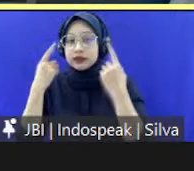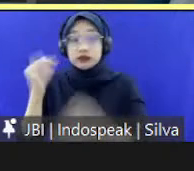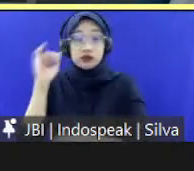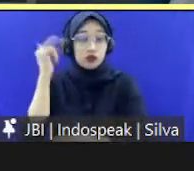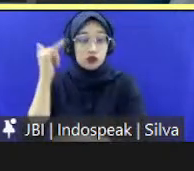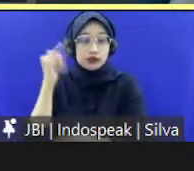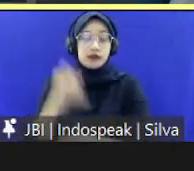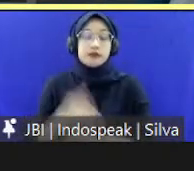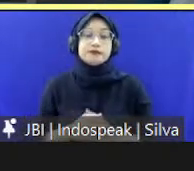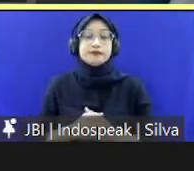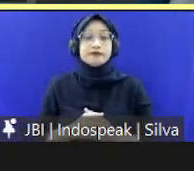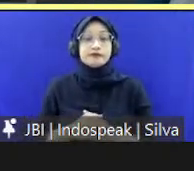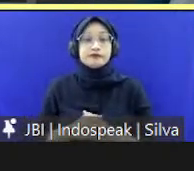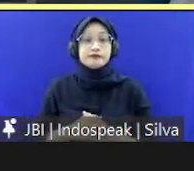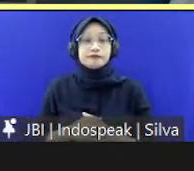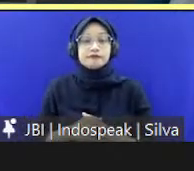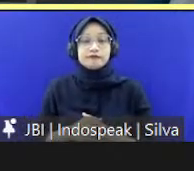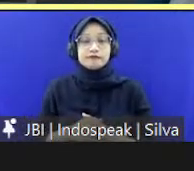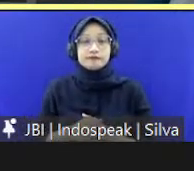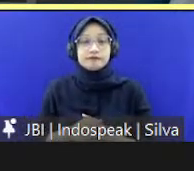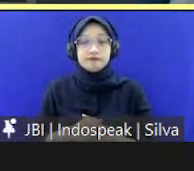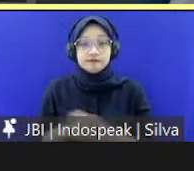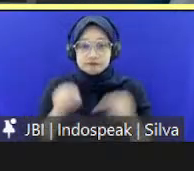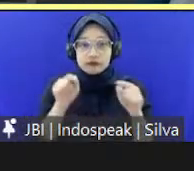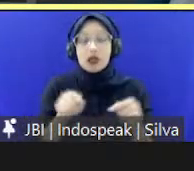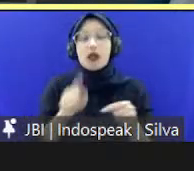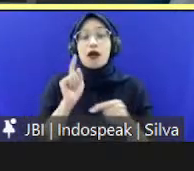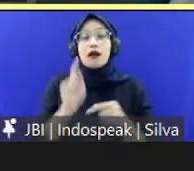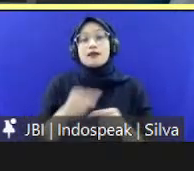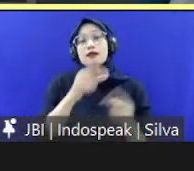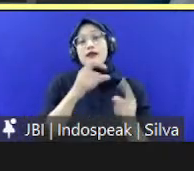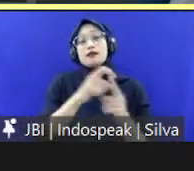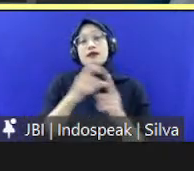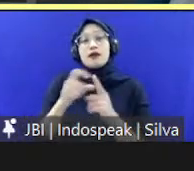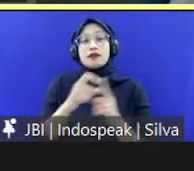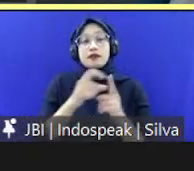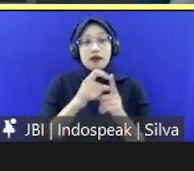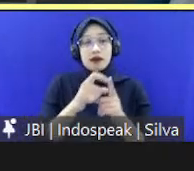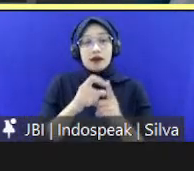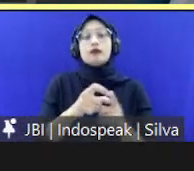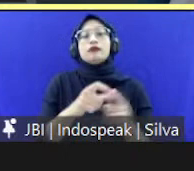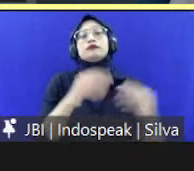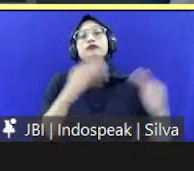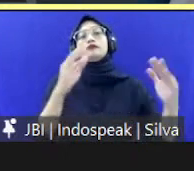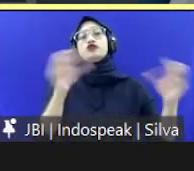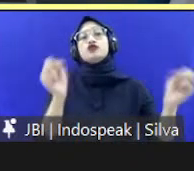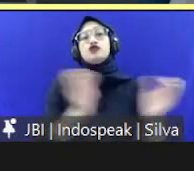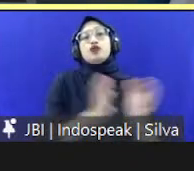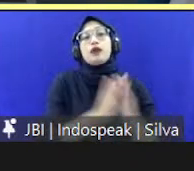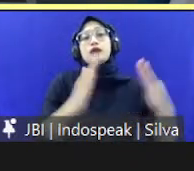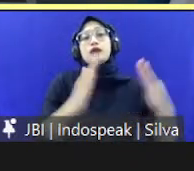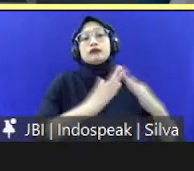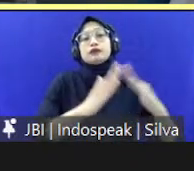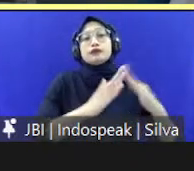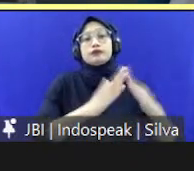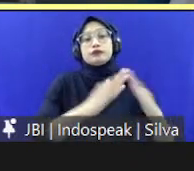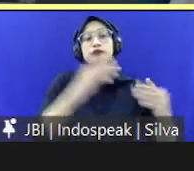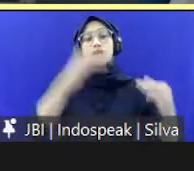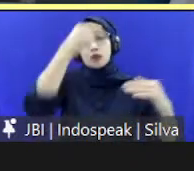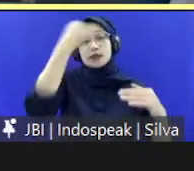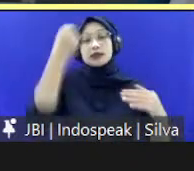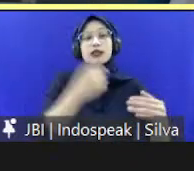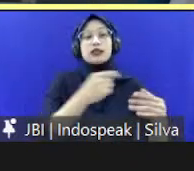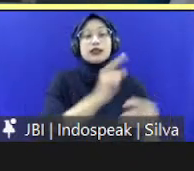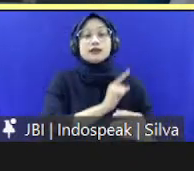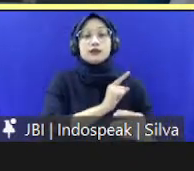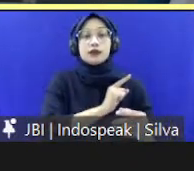these two data about the private hospital in rural and urban, and also medical specialists. It's quite the same.